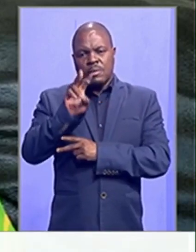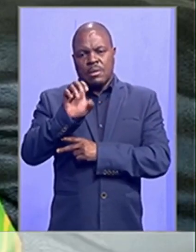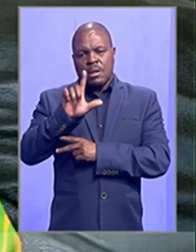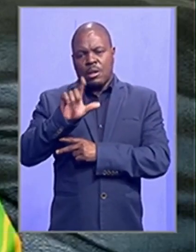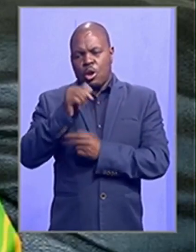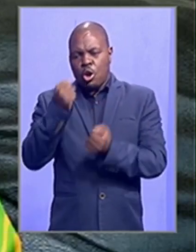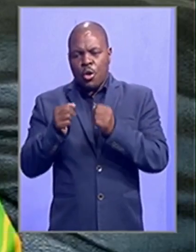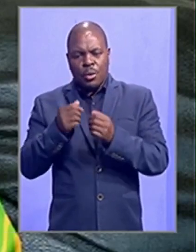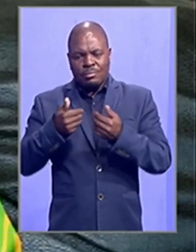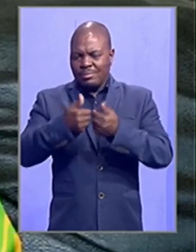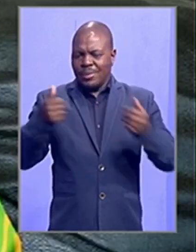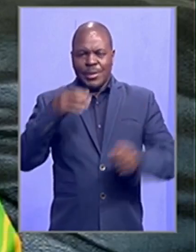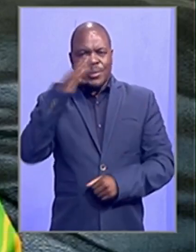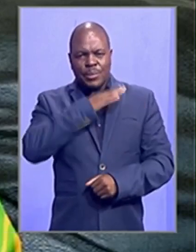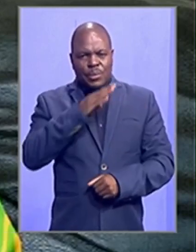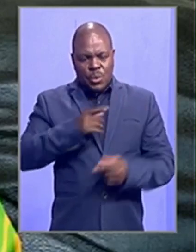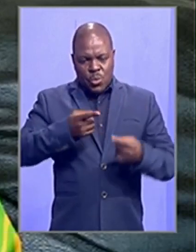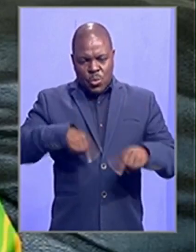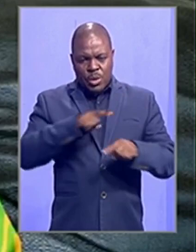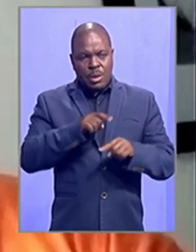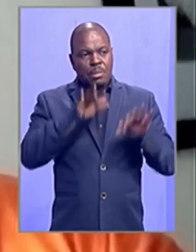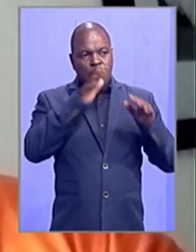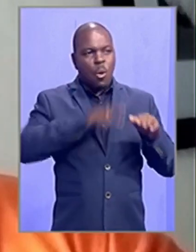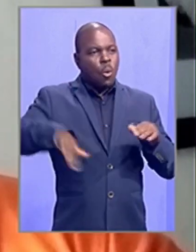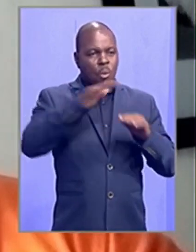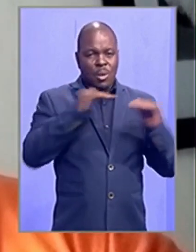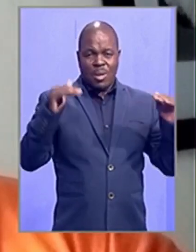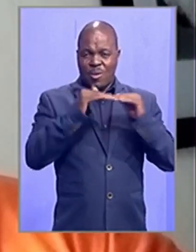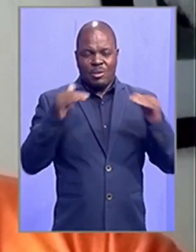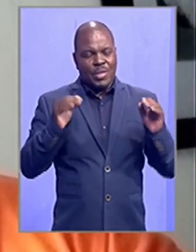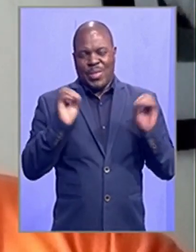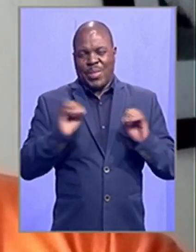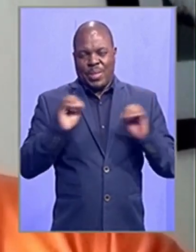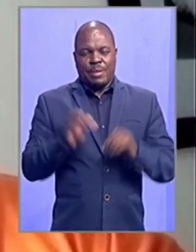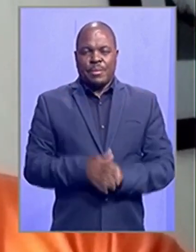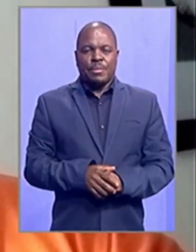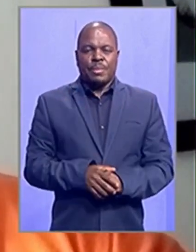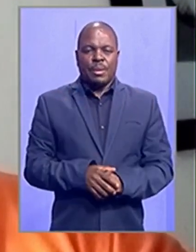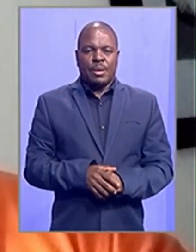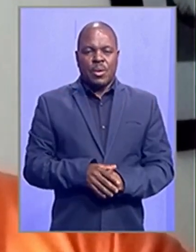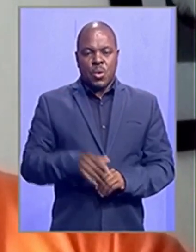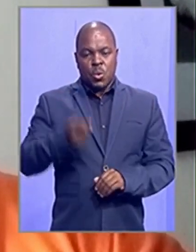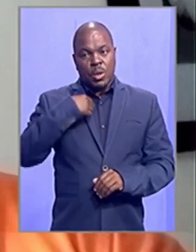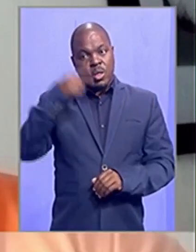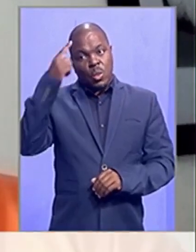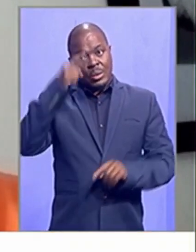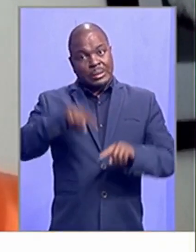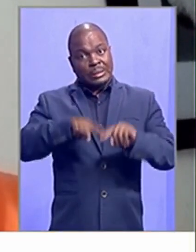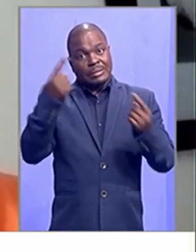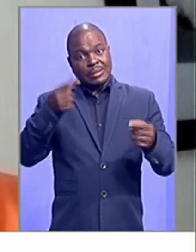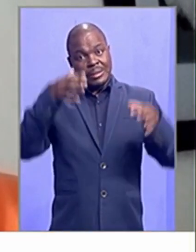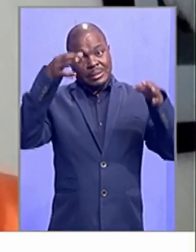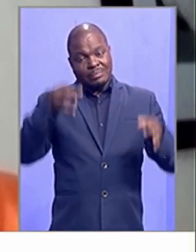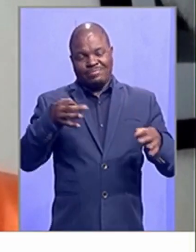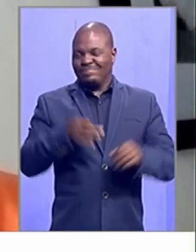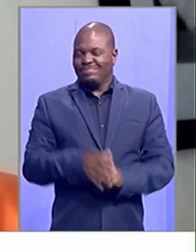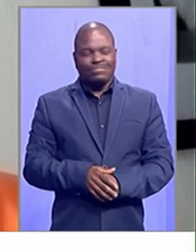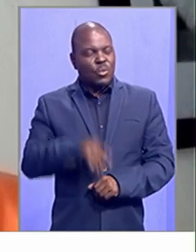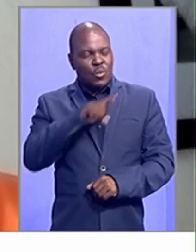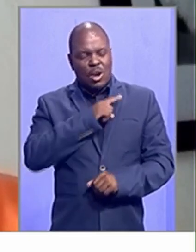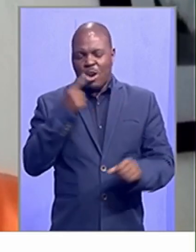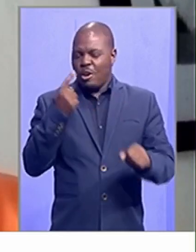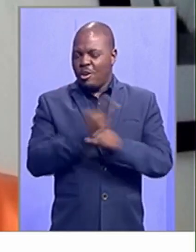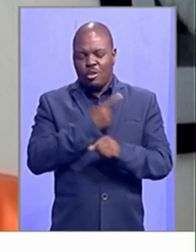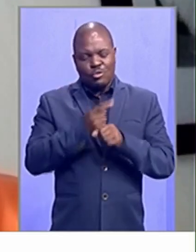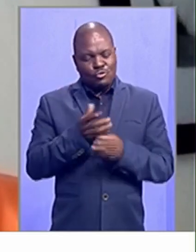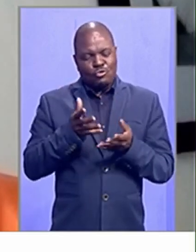court. We are not equal before the law. We were not expecting a different outcome in the first place because it has always been the norm that